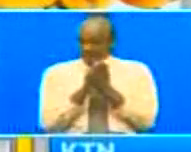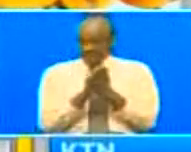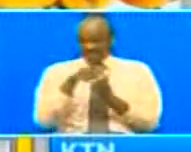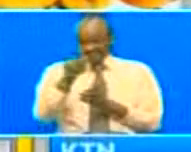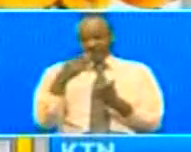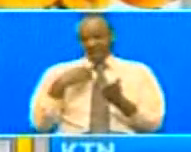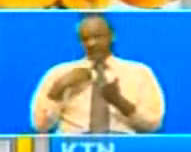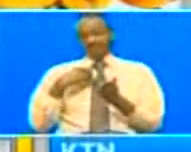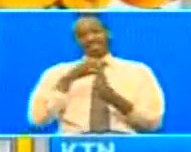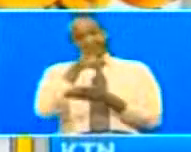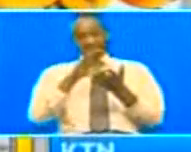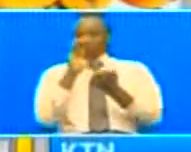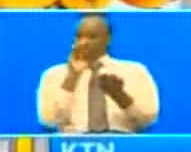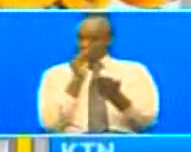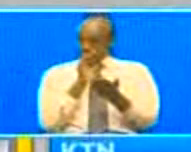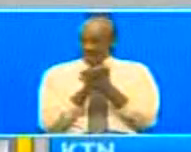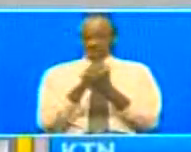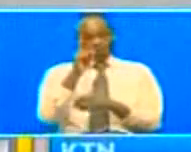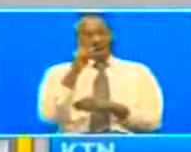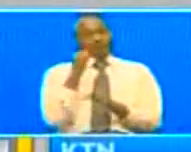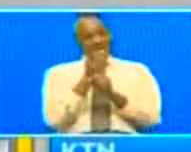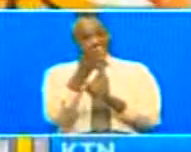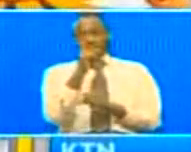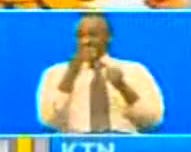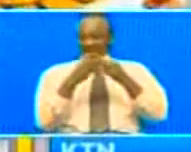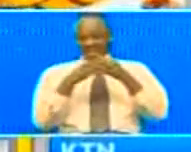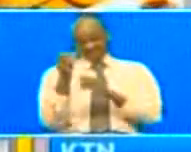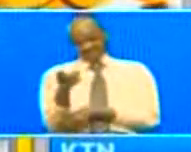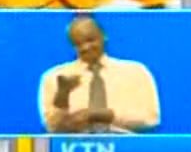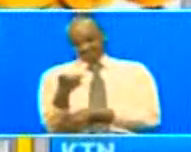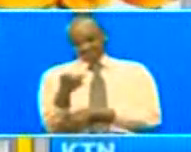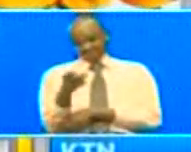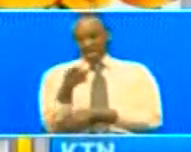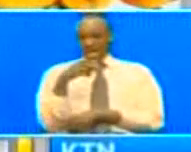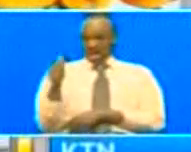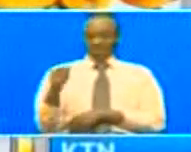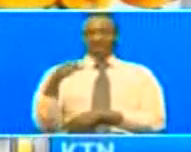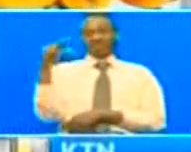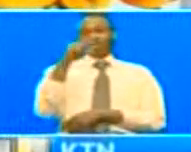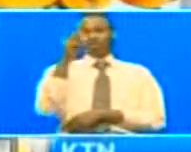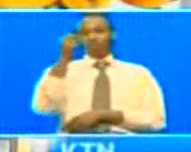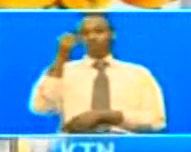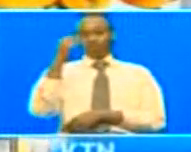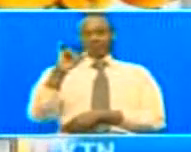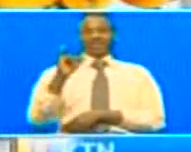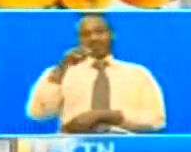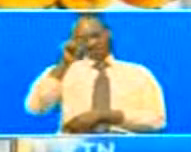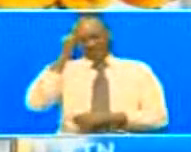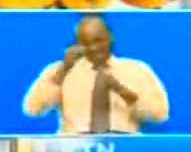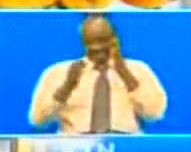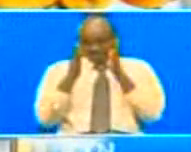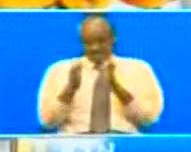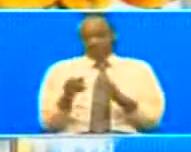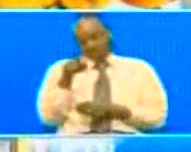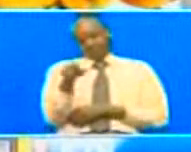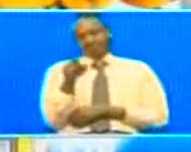stint at the central bank in the 1990s. The country's economic secretary, Dr. Jeffrey Ngugi Mwau, was the last to be interviewed at 5